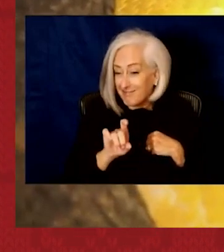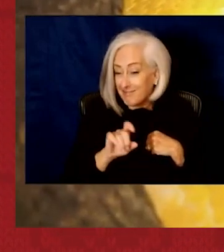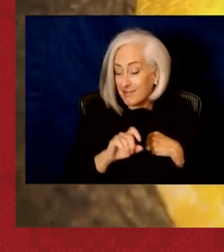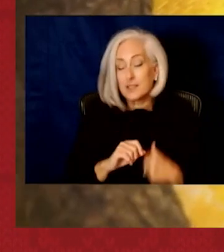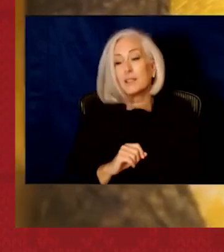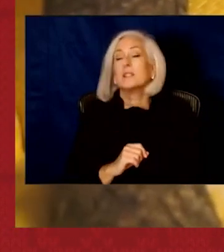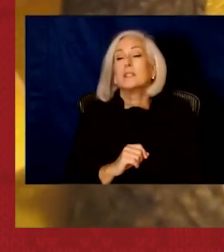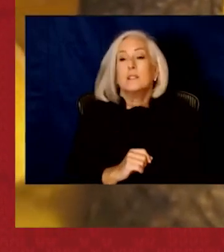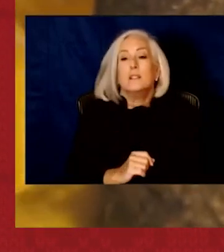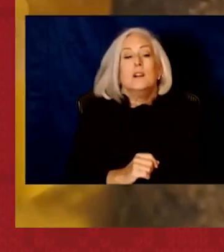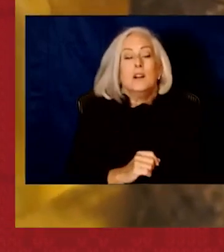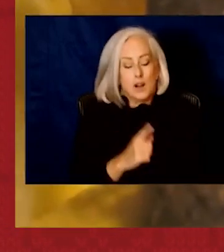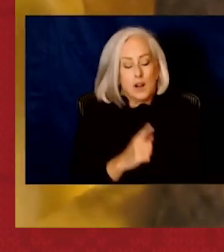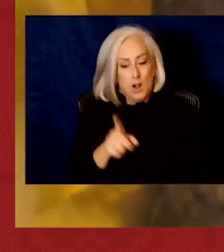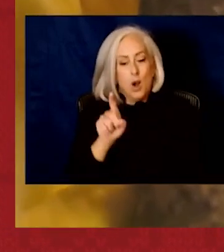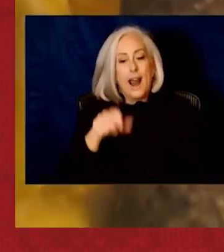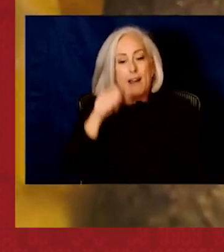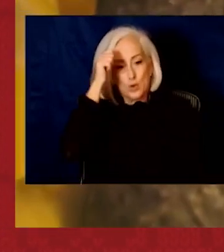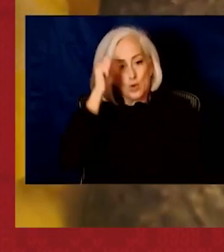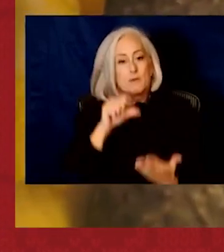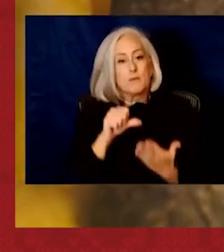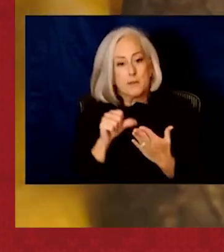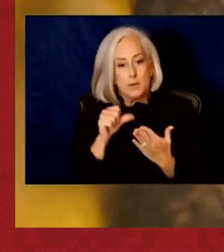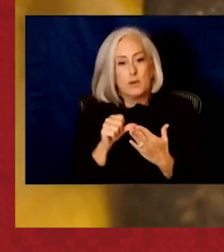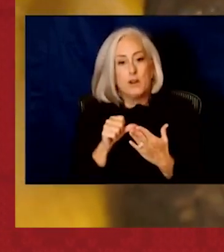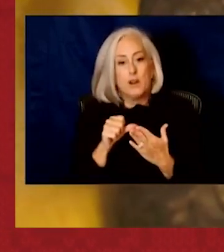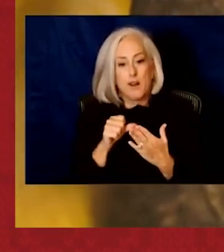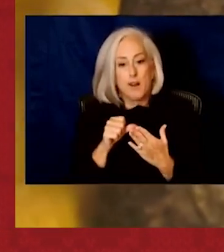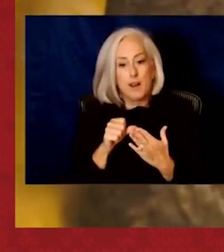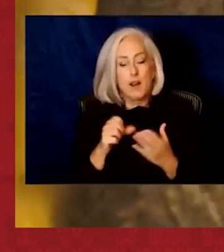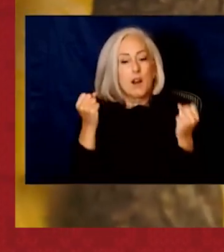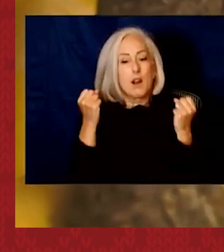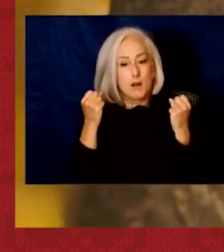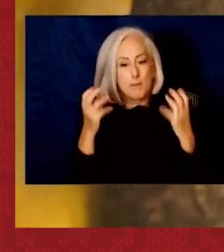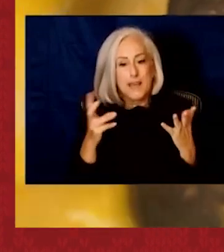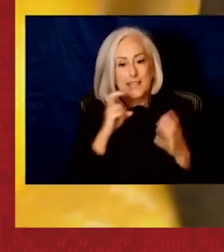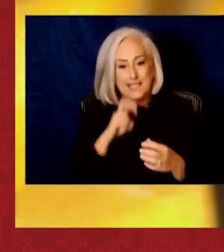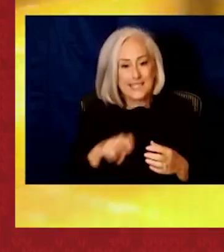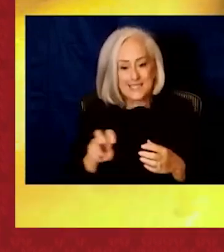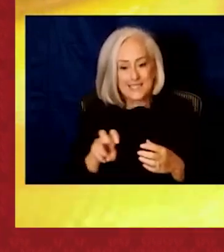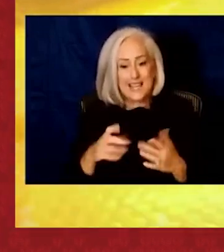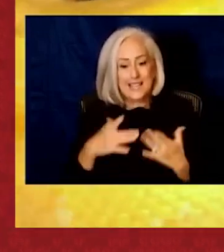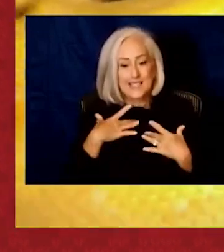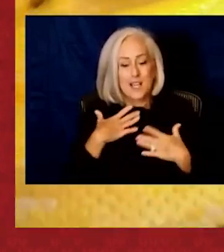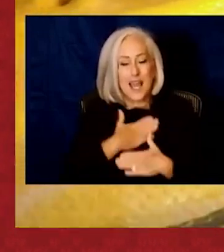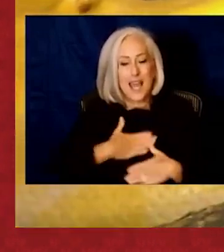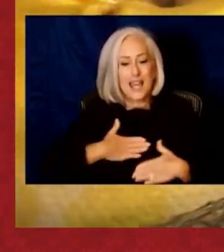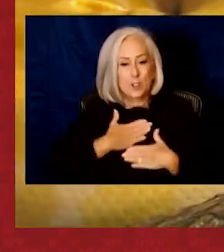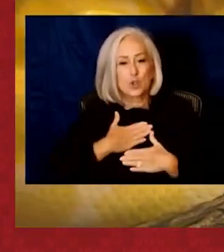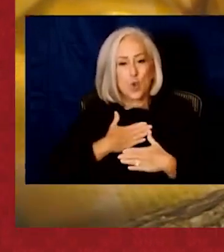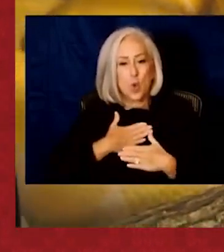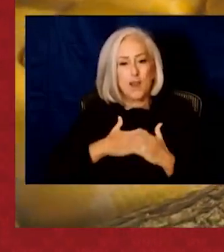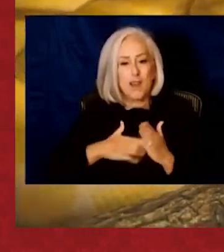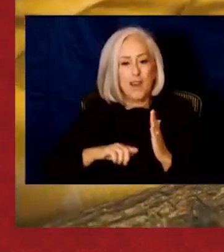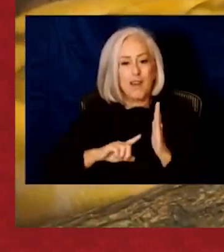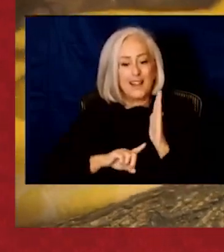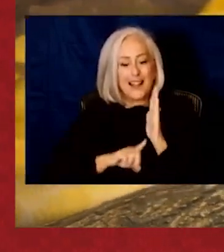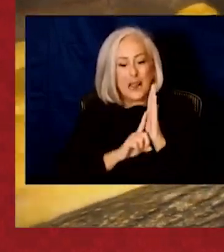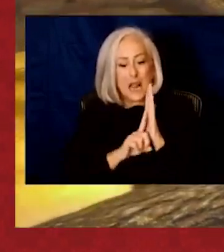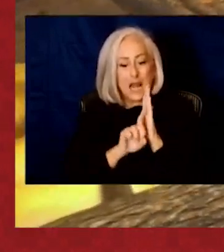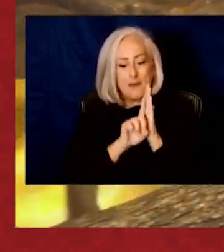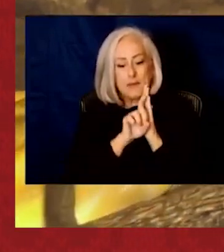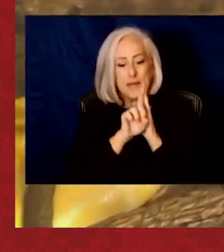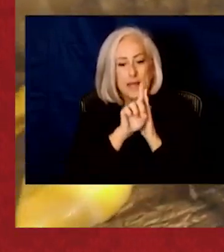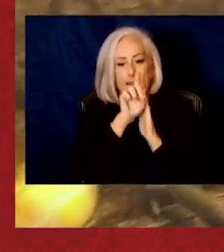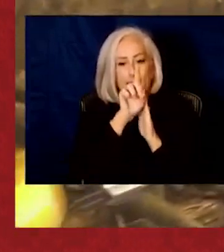So you have to remember that many snakes are climbers. So it is common for snakes